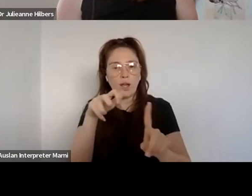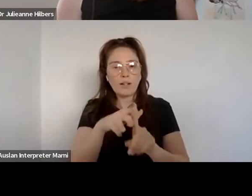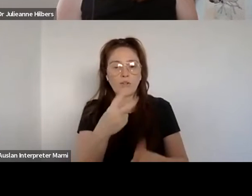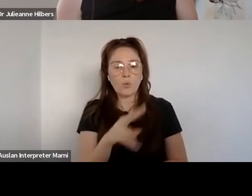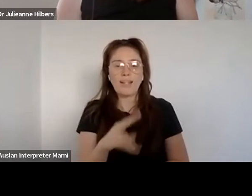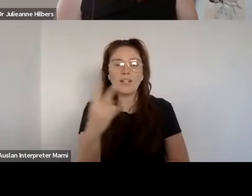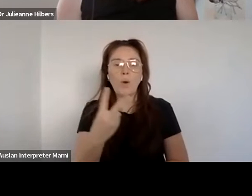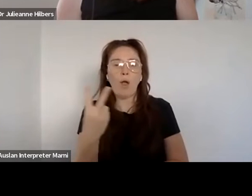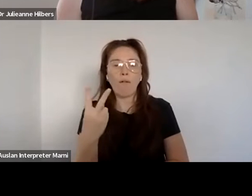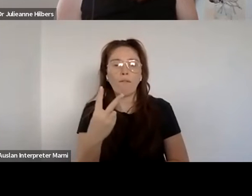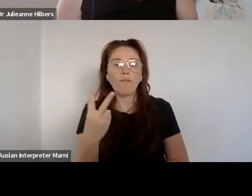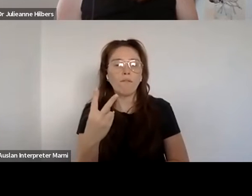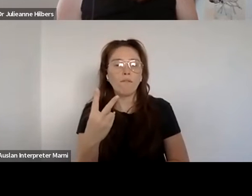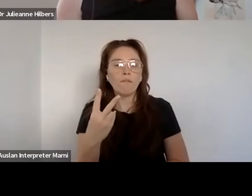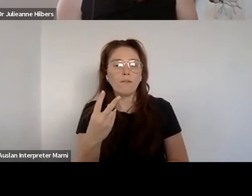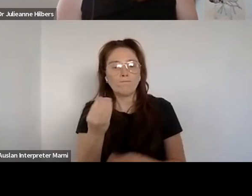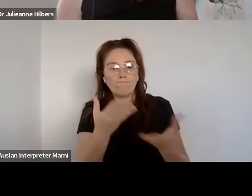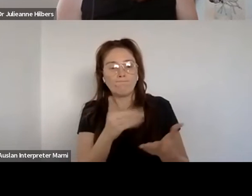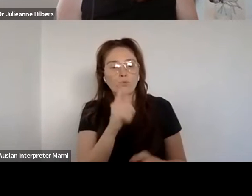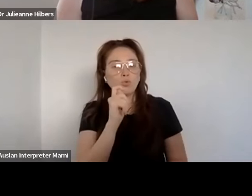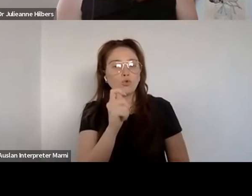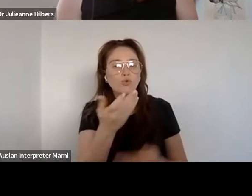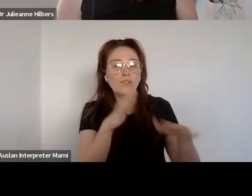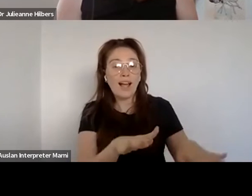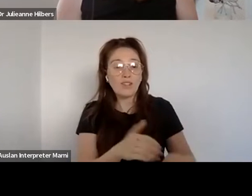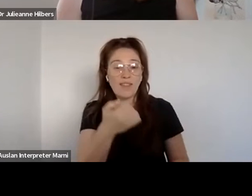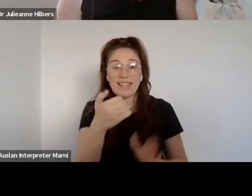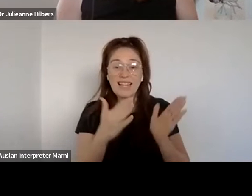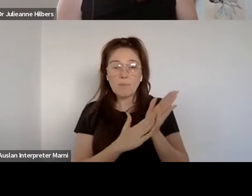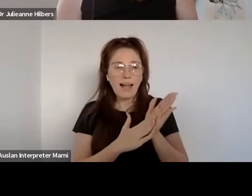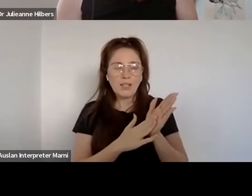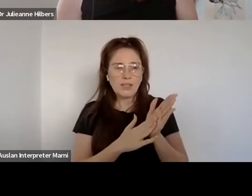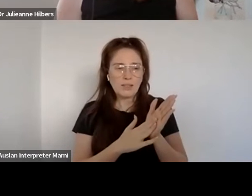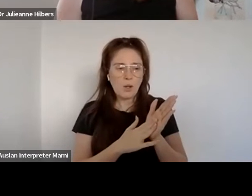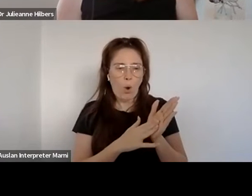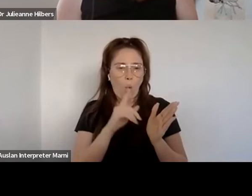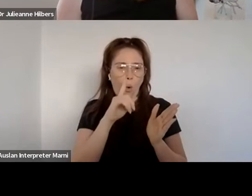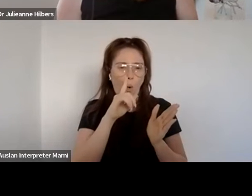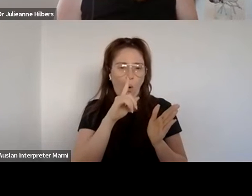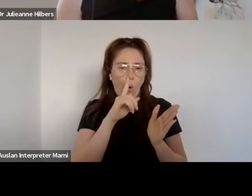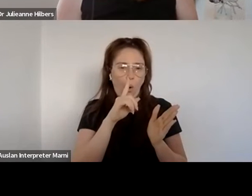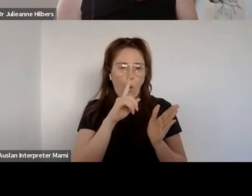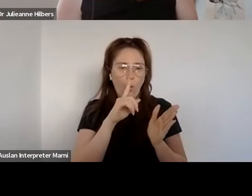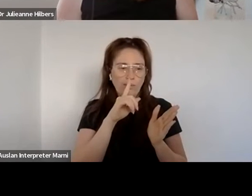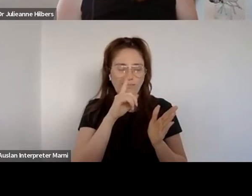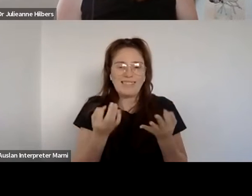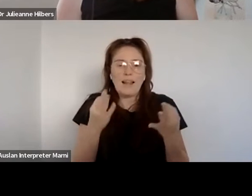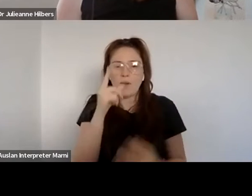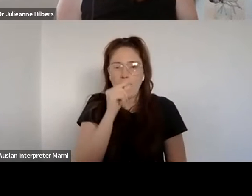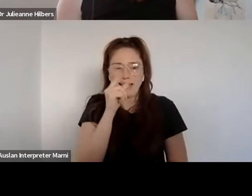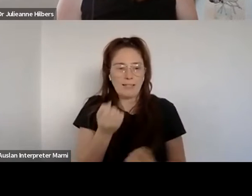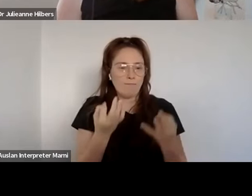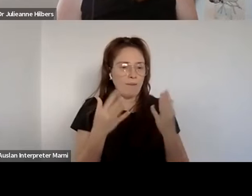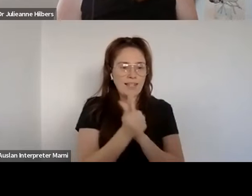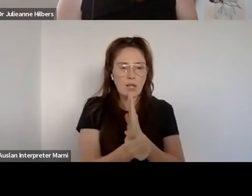2012. And basically in that 6 months, we really couldn't sit down and have a frank conversation. We just didn't have the skills or